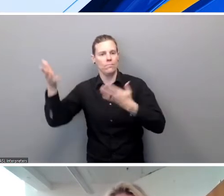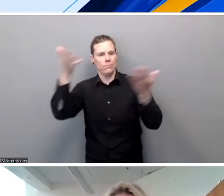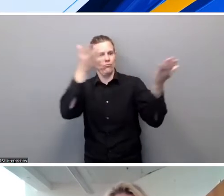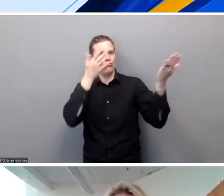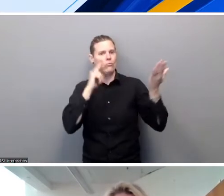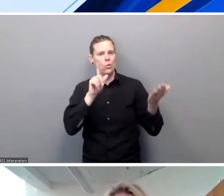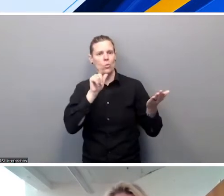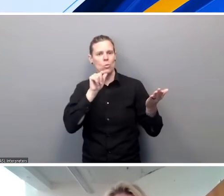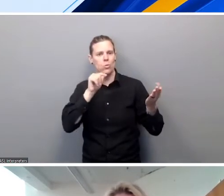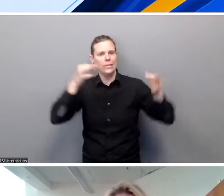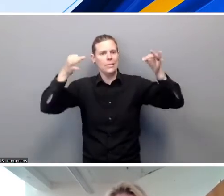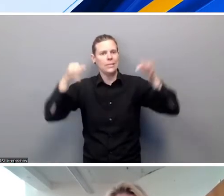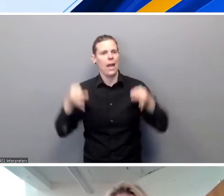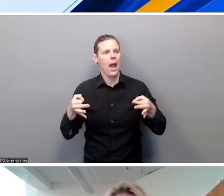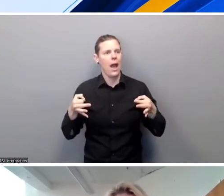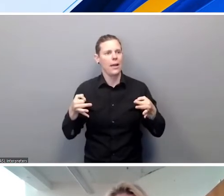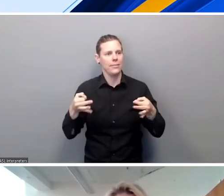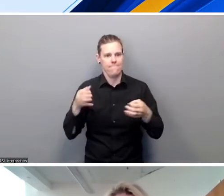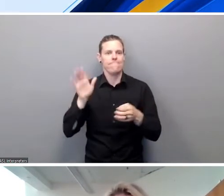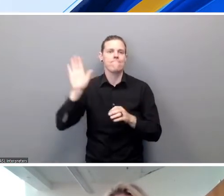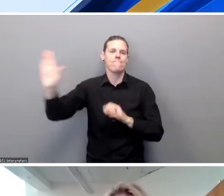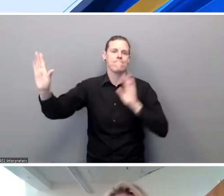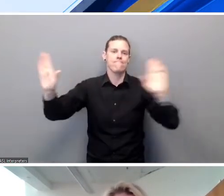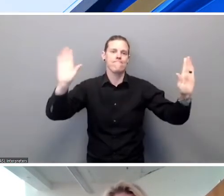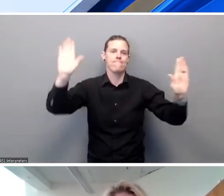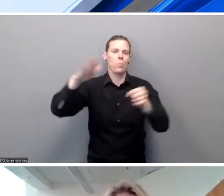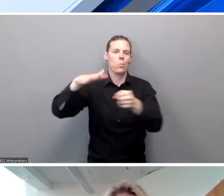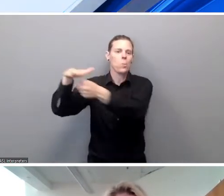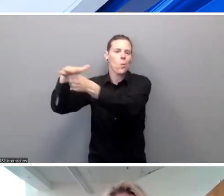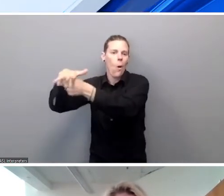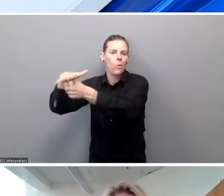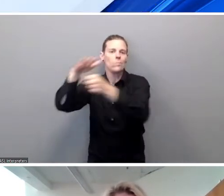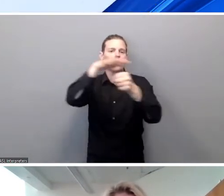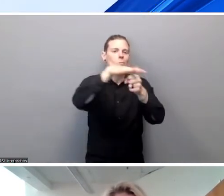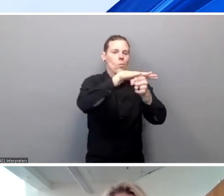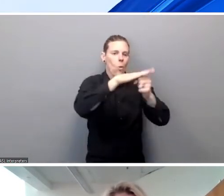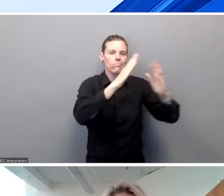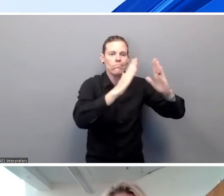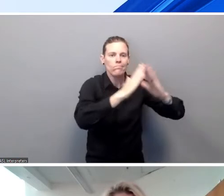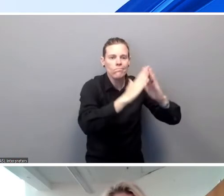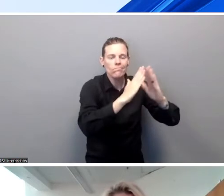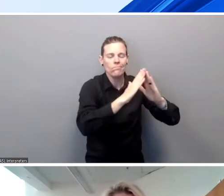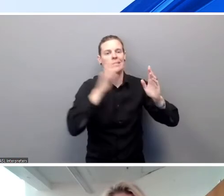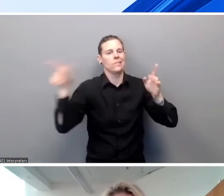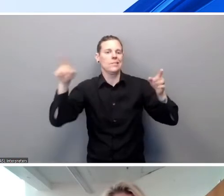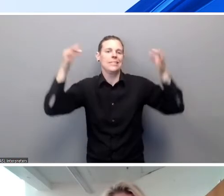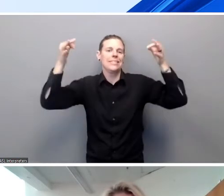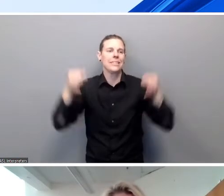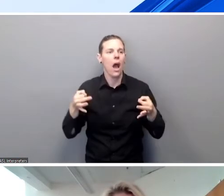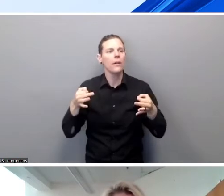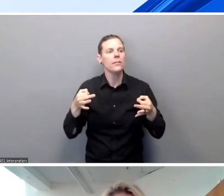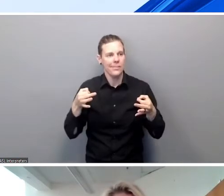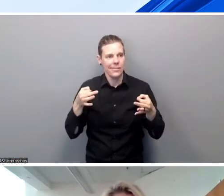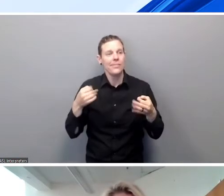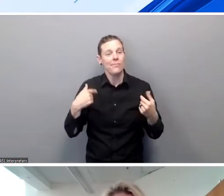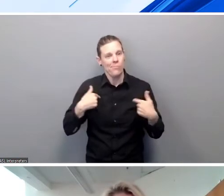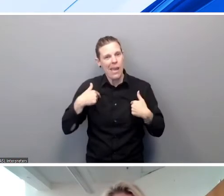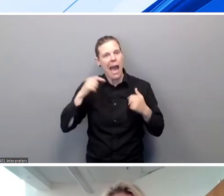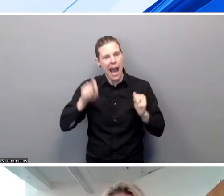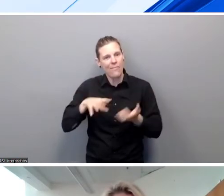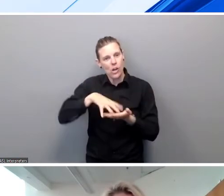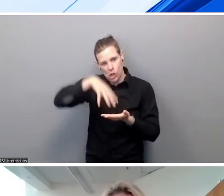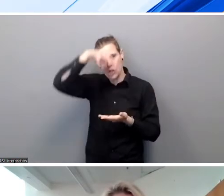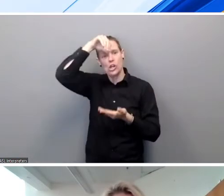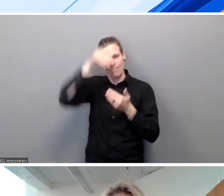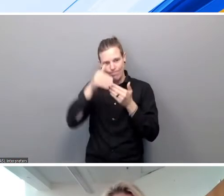level. And I think at the end of the day, to live with COVID for another 2 or 3 years, I think we're going to need more cities